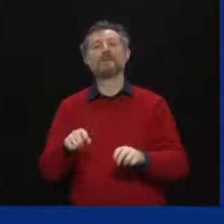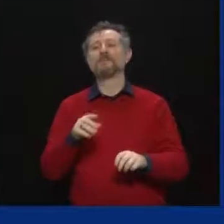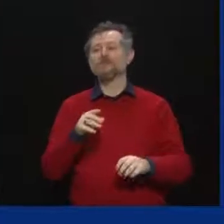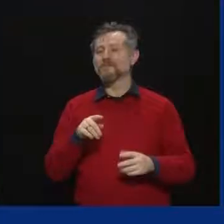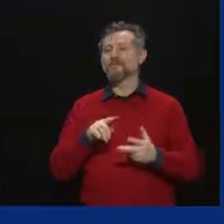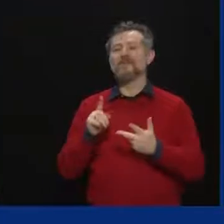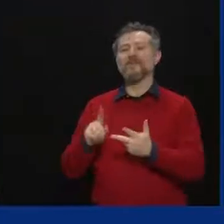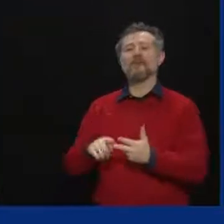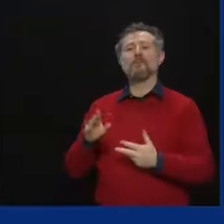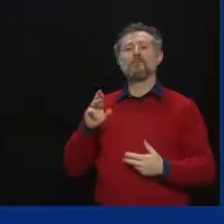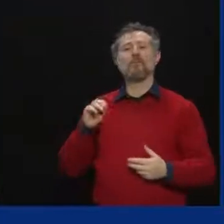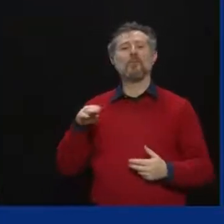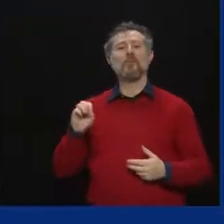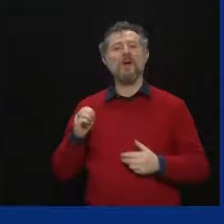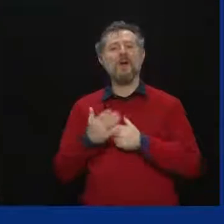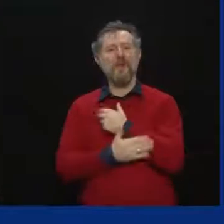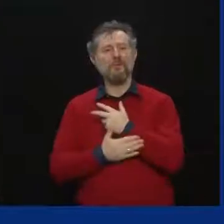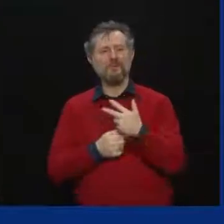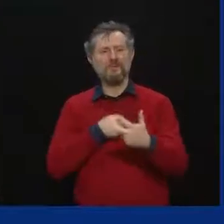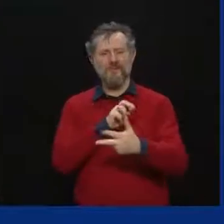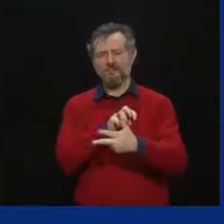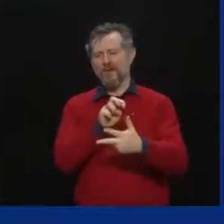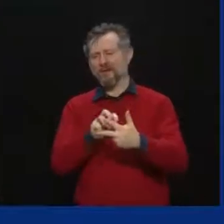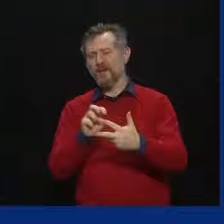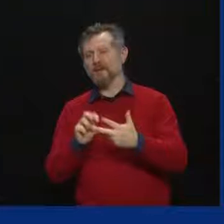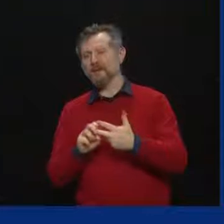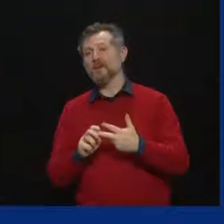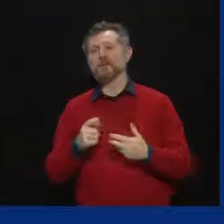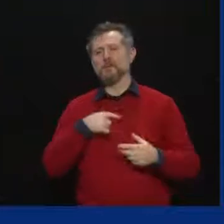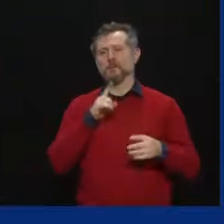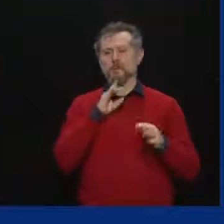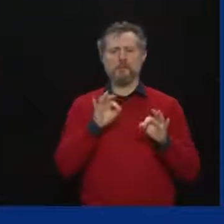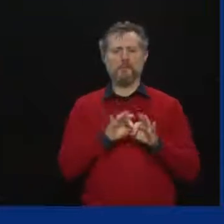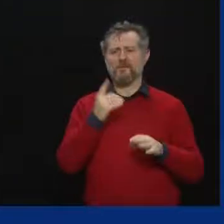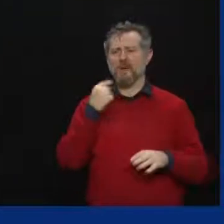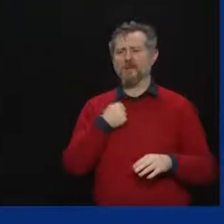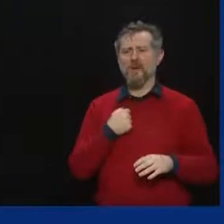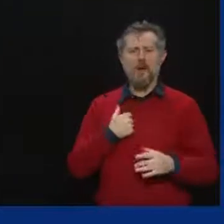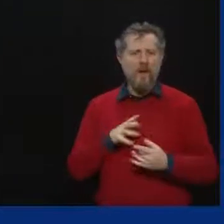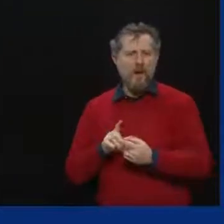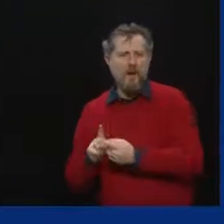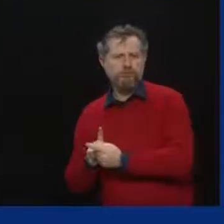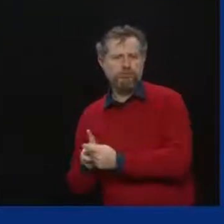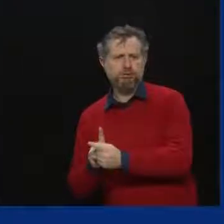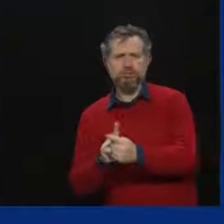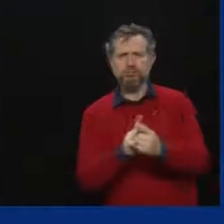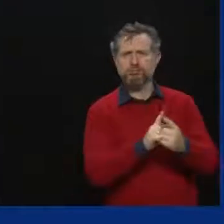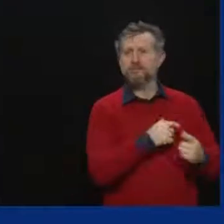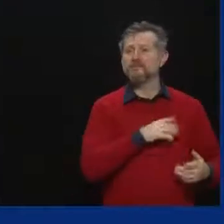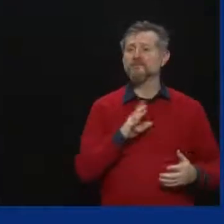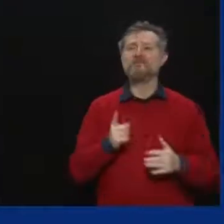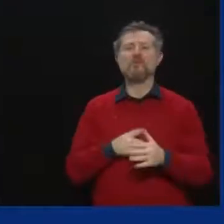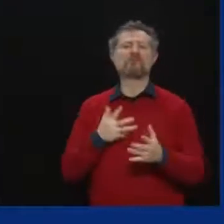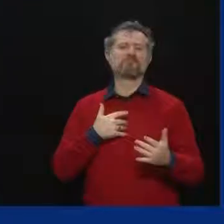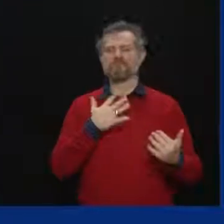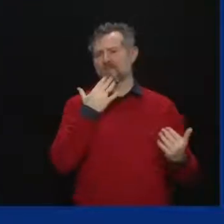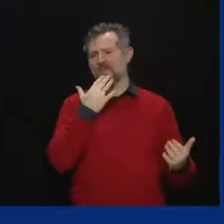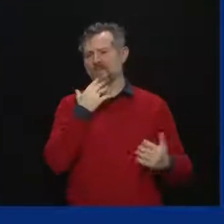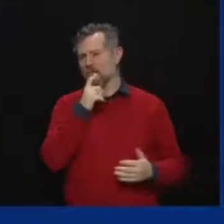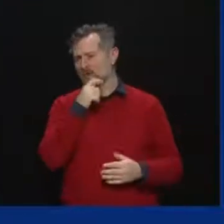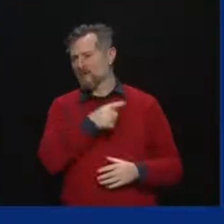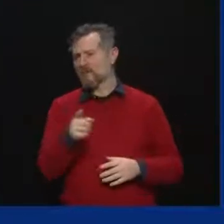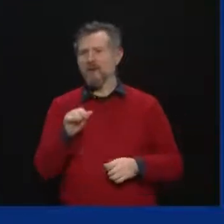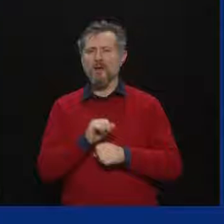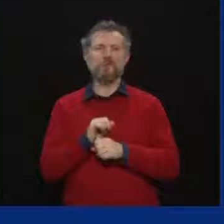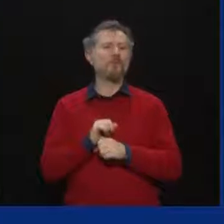in Wayne. But I had a chance to do some things that were important to me. First of all, to thank the healthcare workers who are on the front line every